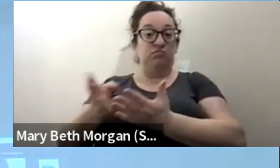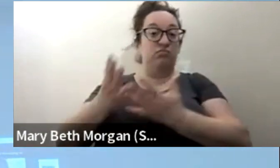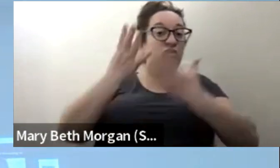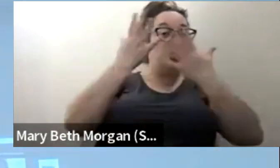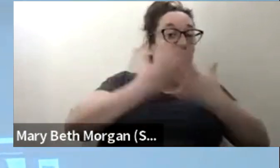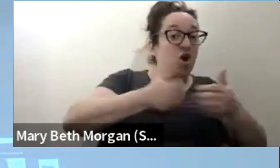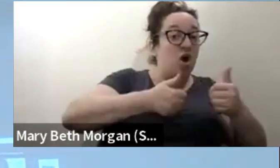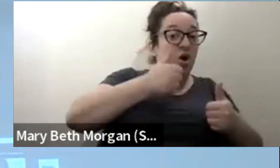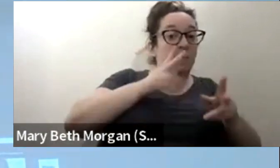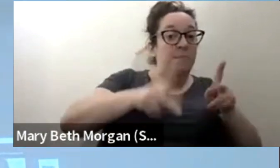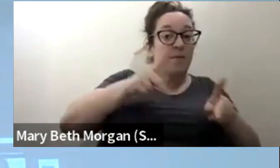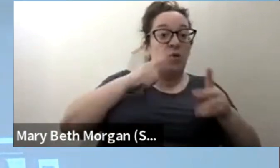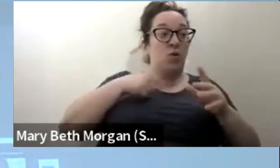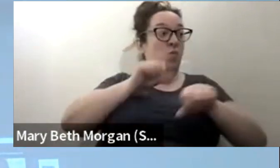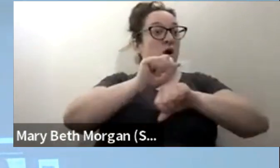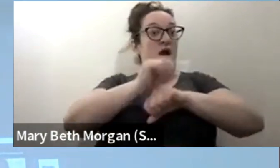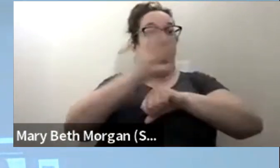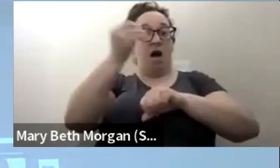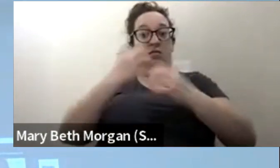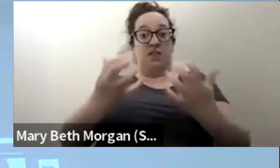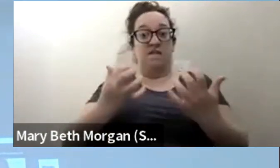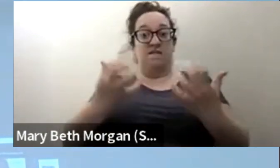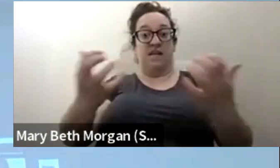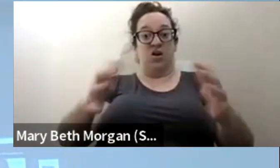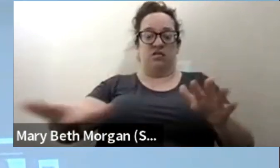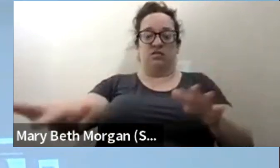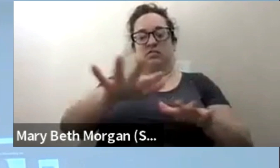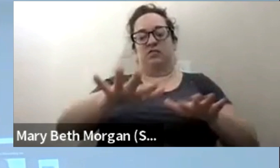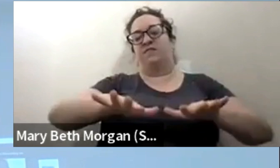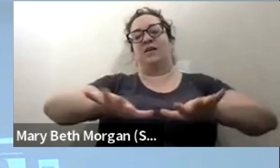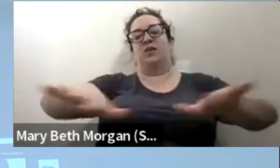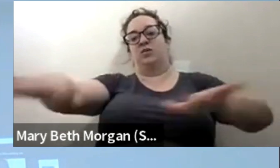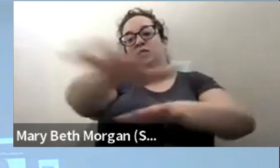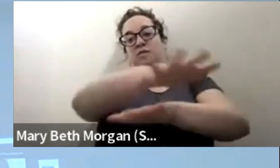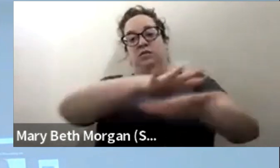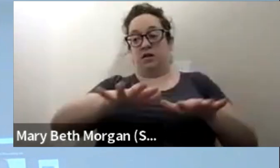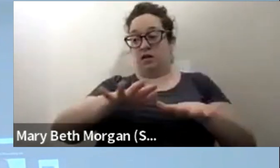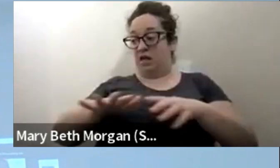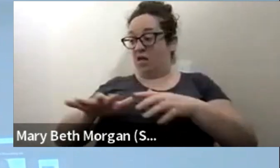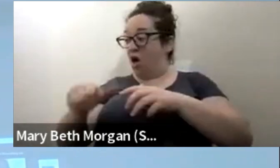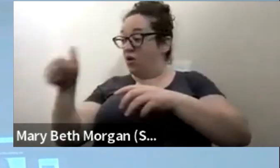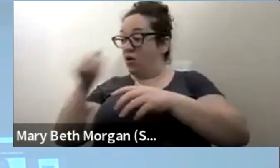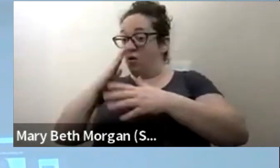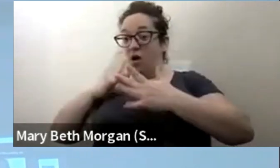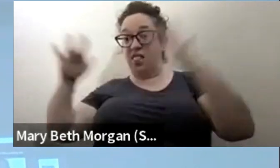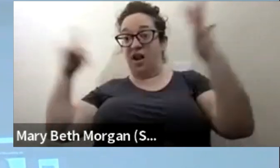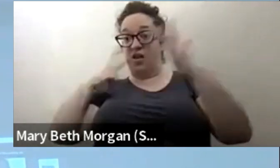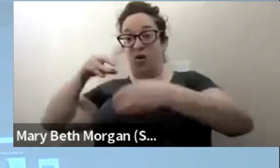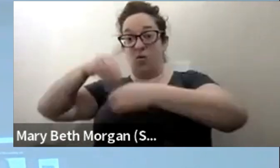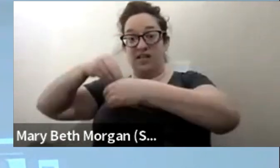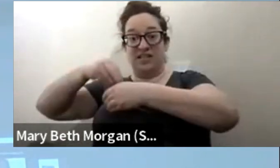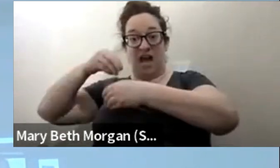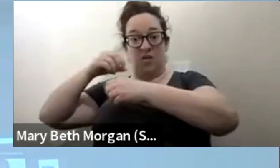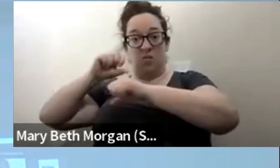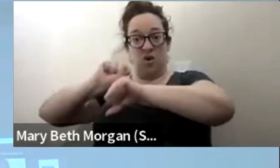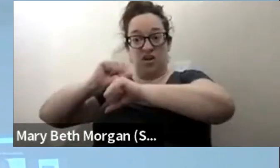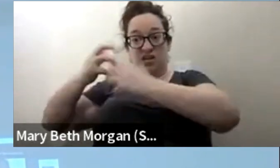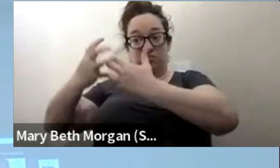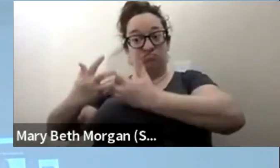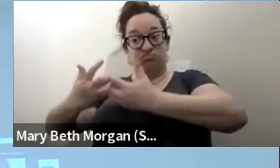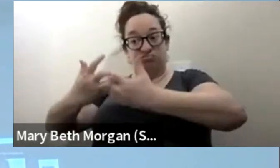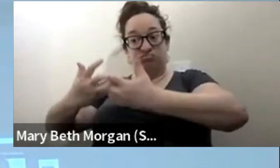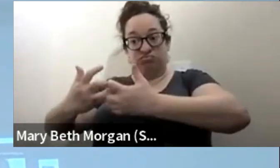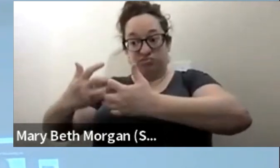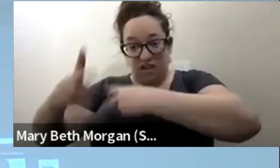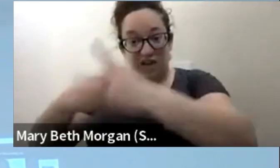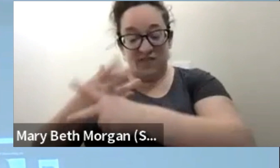nationality, every single one. There are darker people who work in the fields usually and lighter people who don't, and there's all kinds